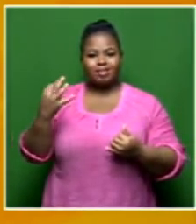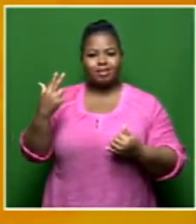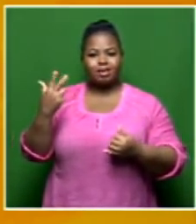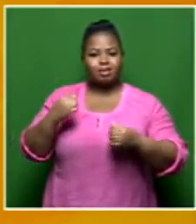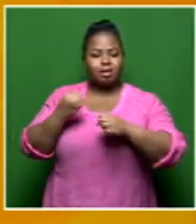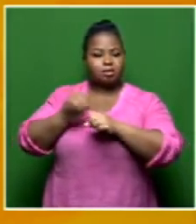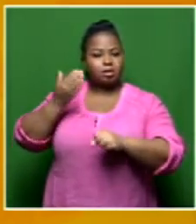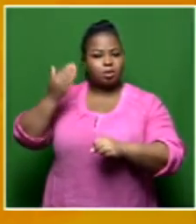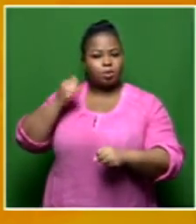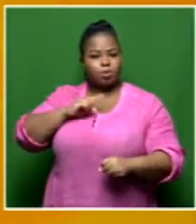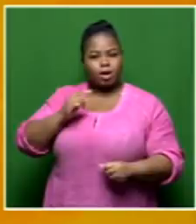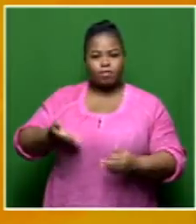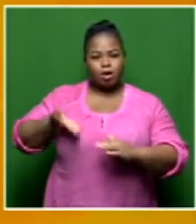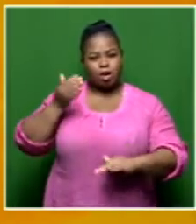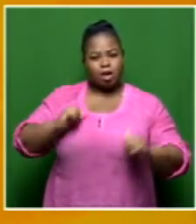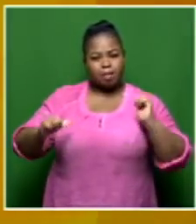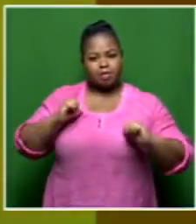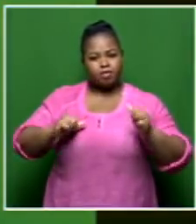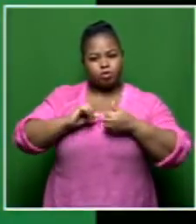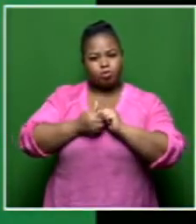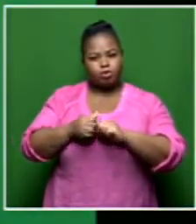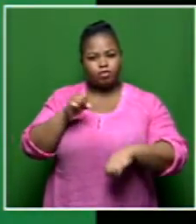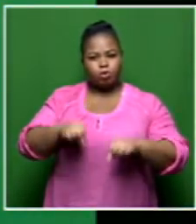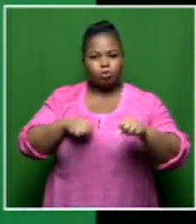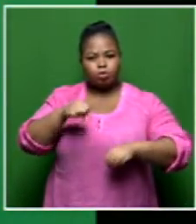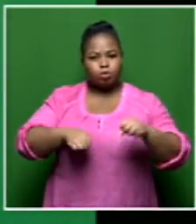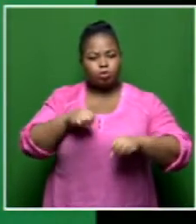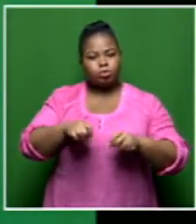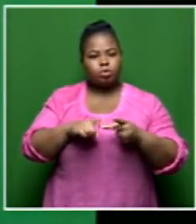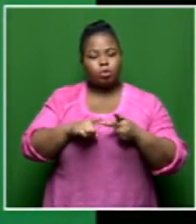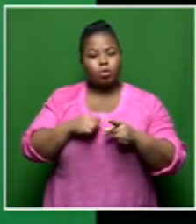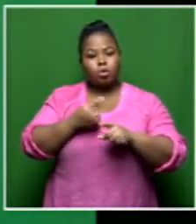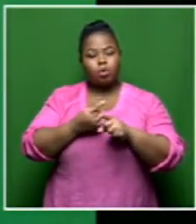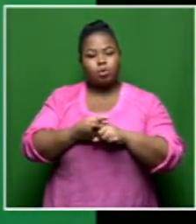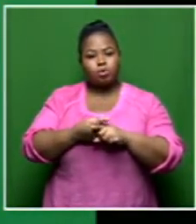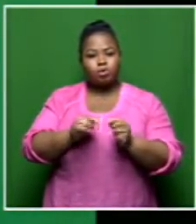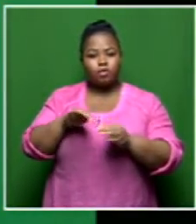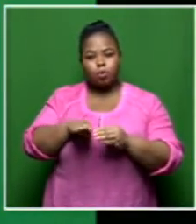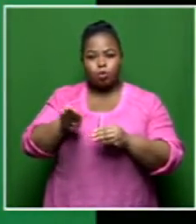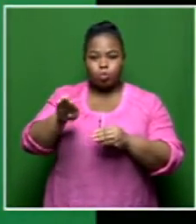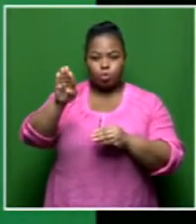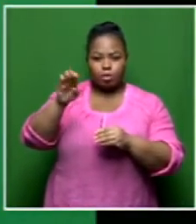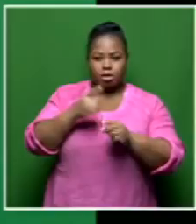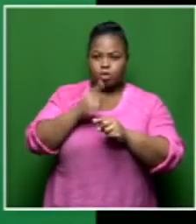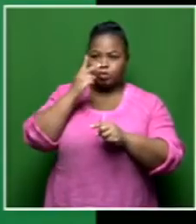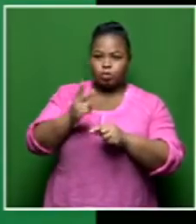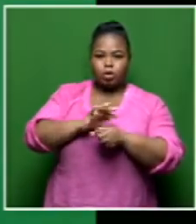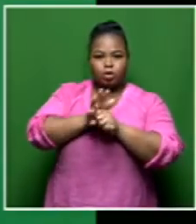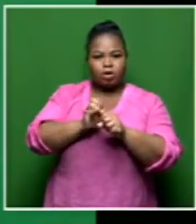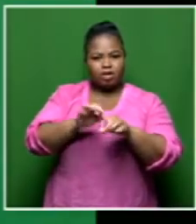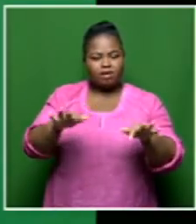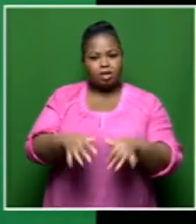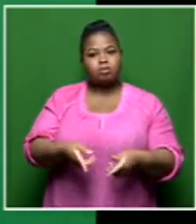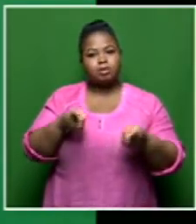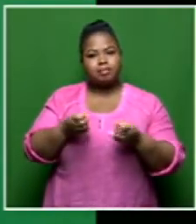usually makes gear for high-performance sports like cycling, equestrian and triathlon. But when Koen saw the pandemic was causing